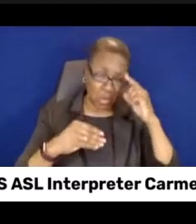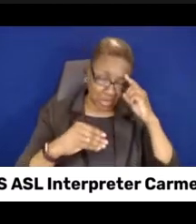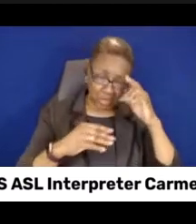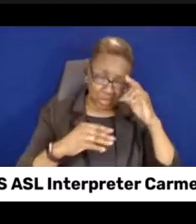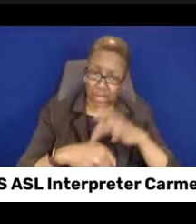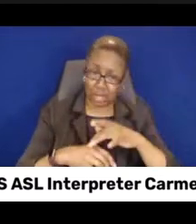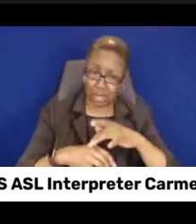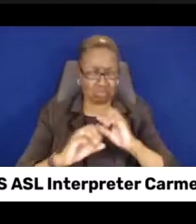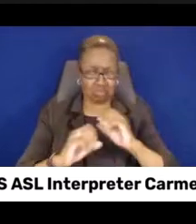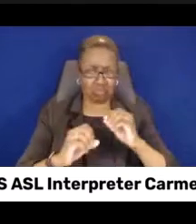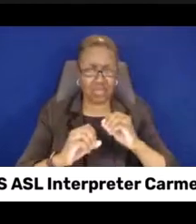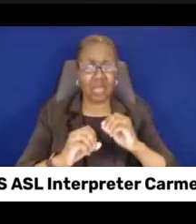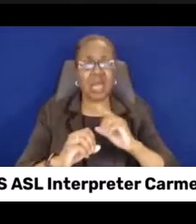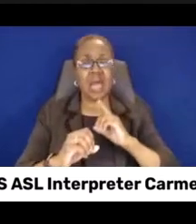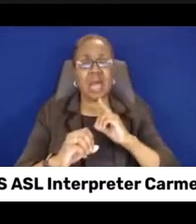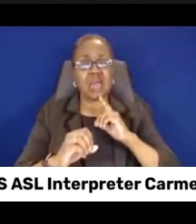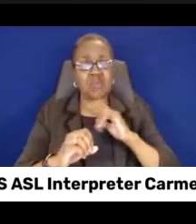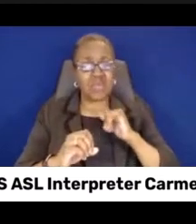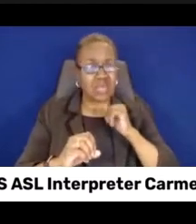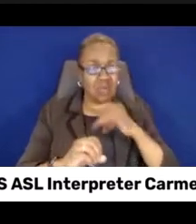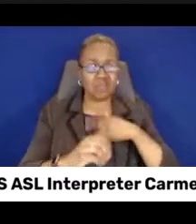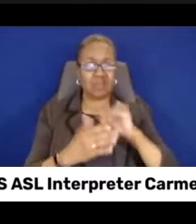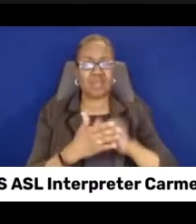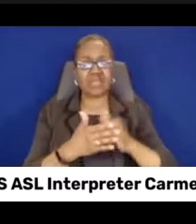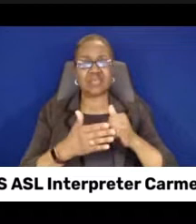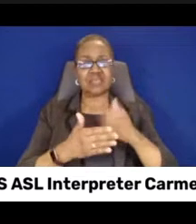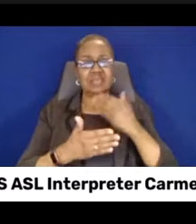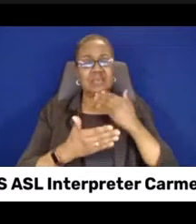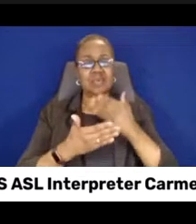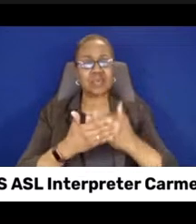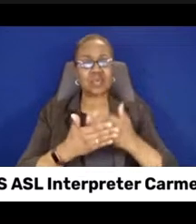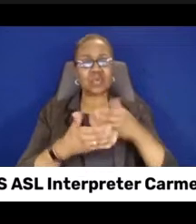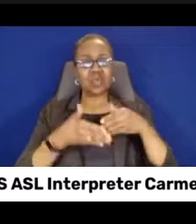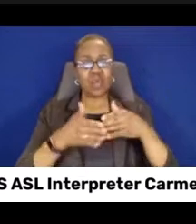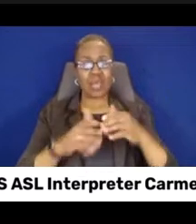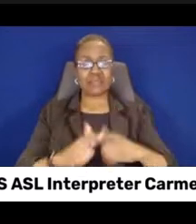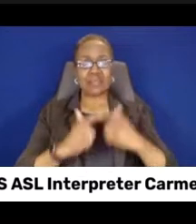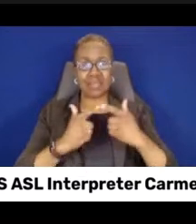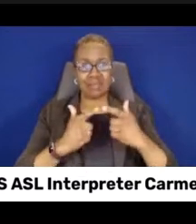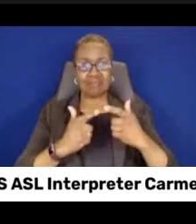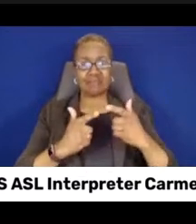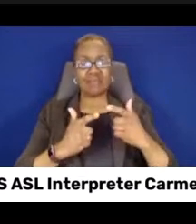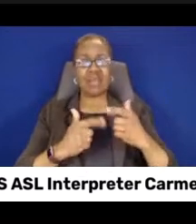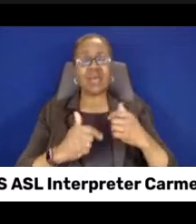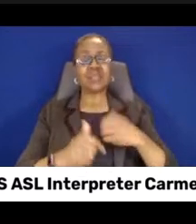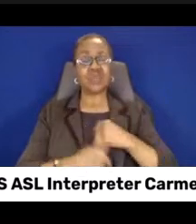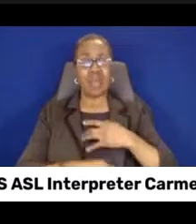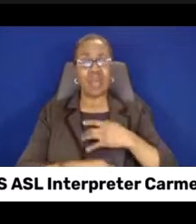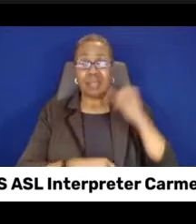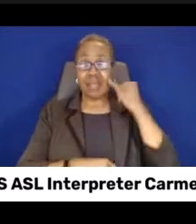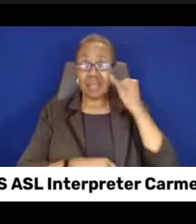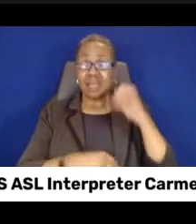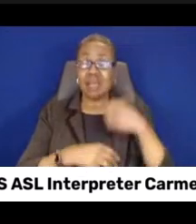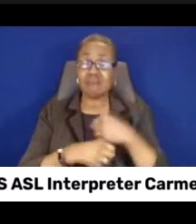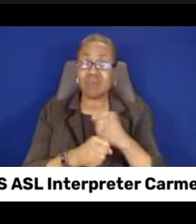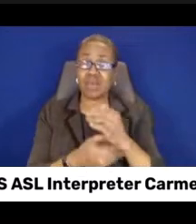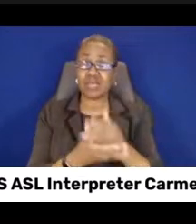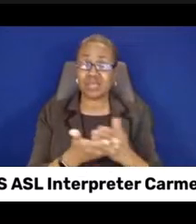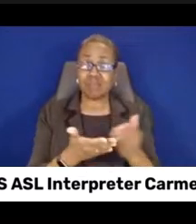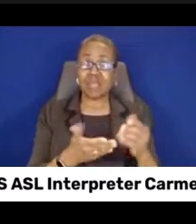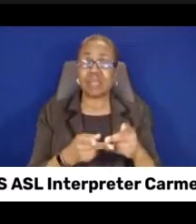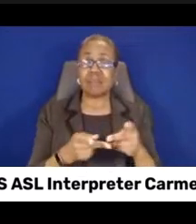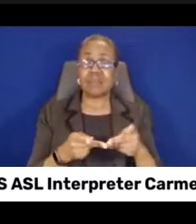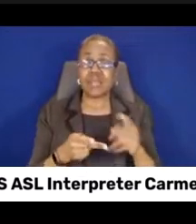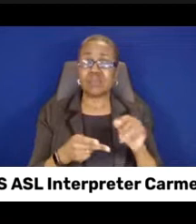it. I really don't feel that that's a very constructive way to live. So I like the idea of creating something in a place